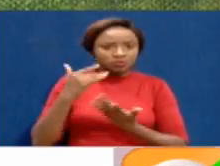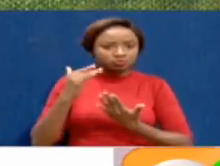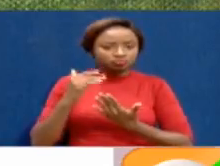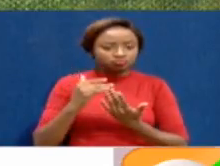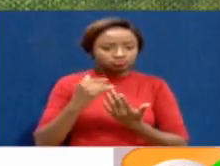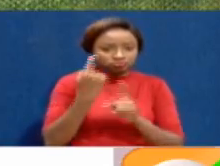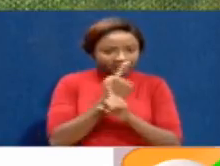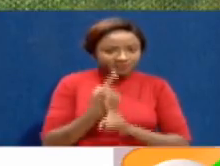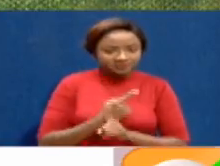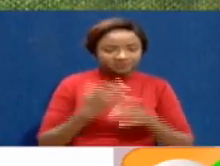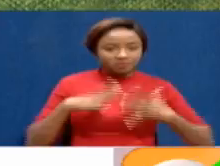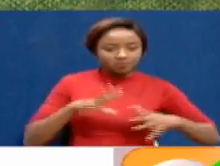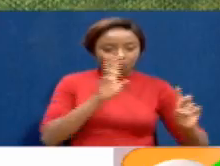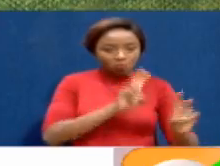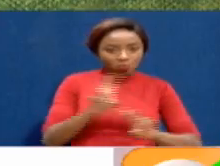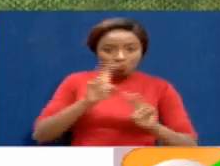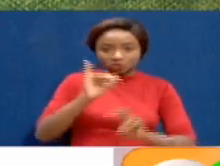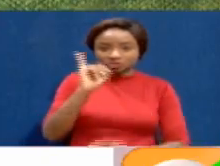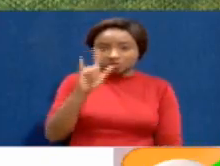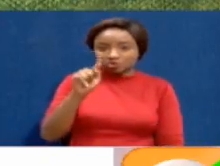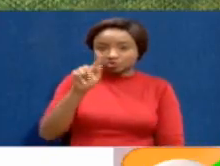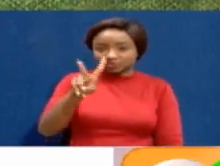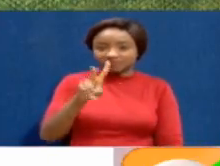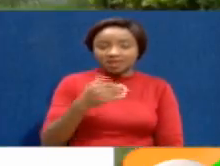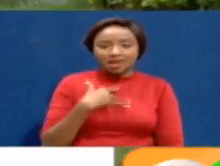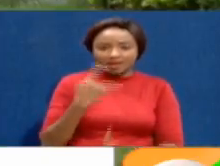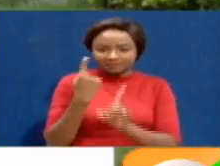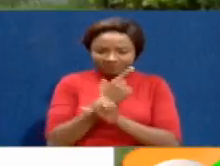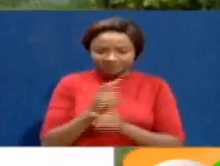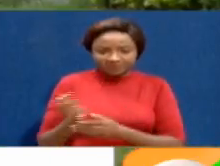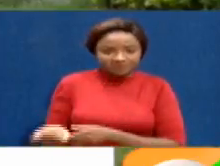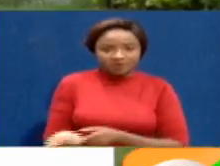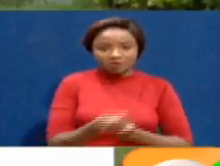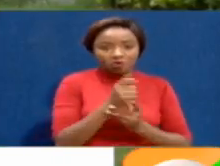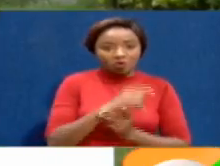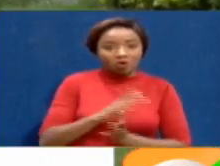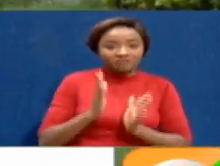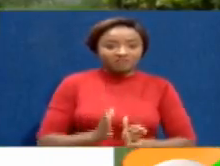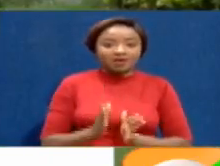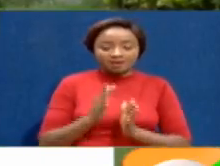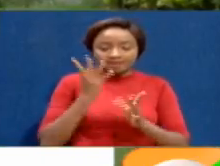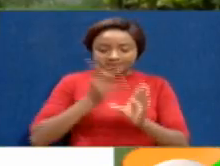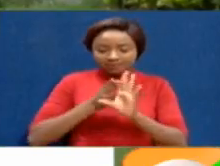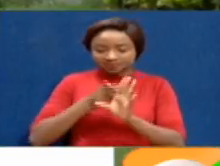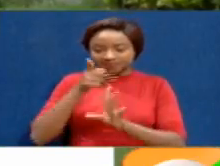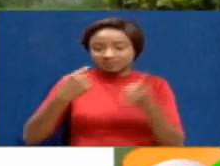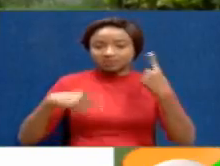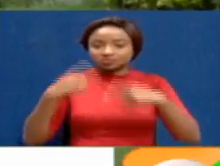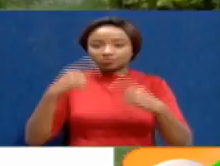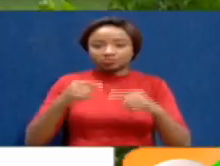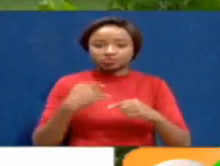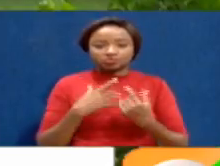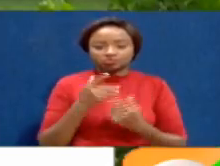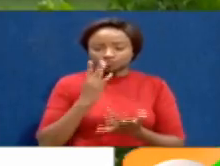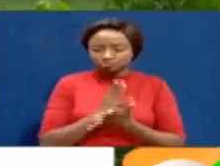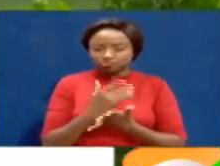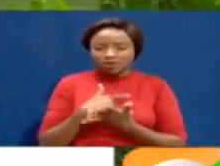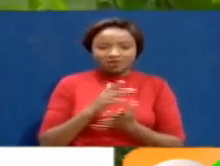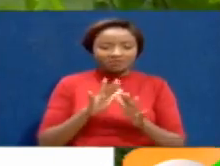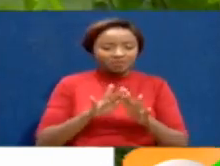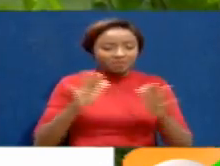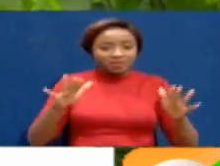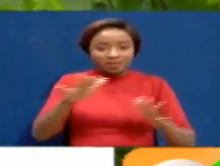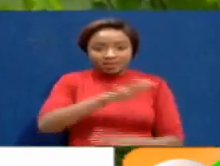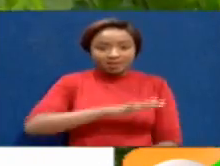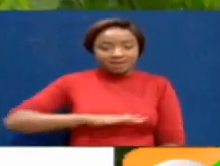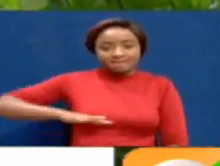the country. More than 250 golfers took part in the one-day event that attracted one of the biggest fields in